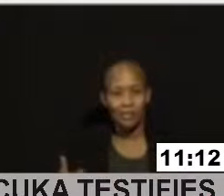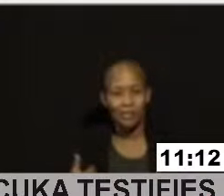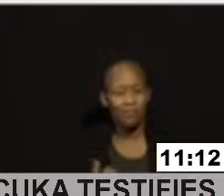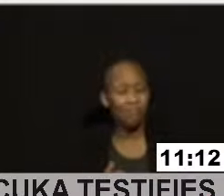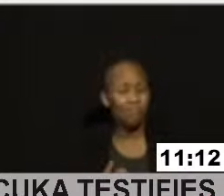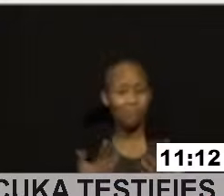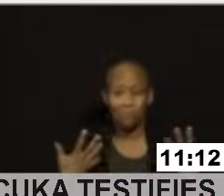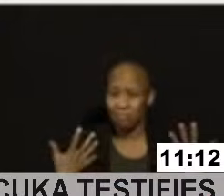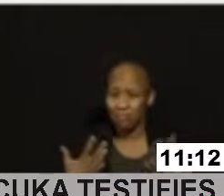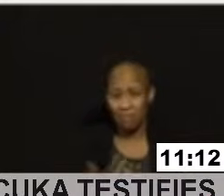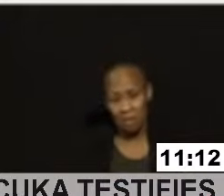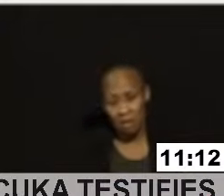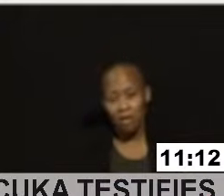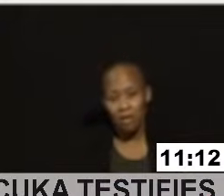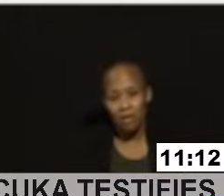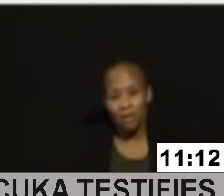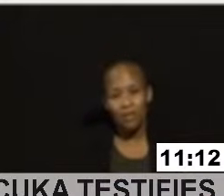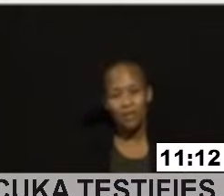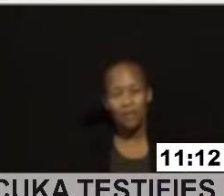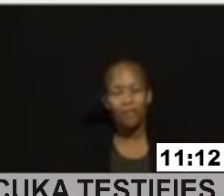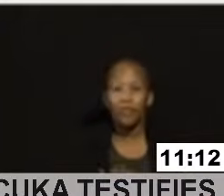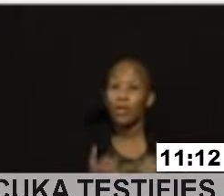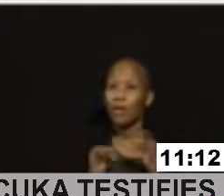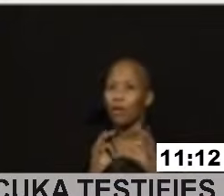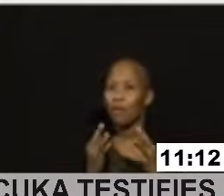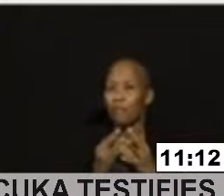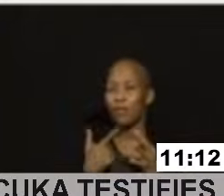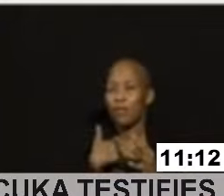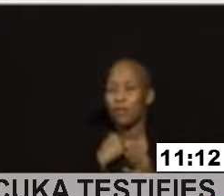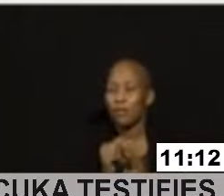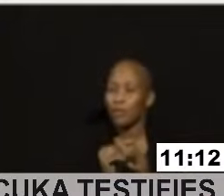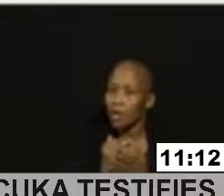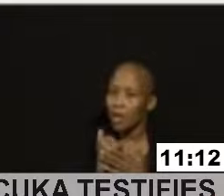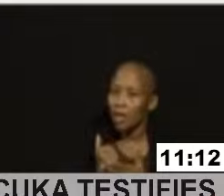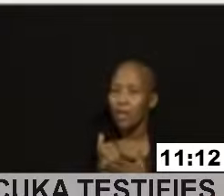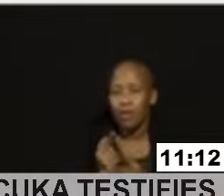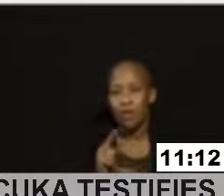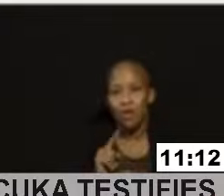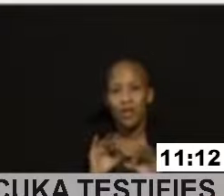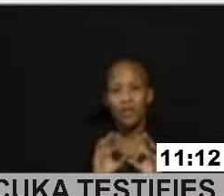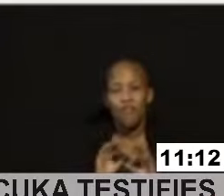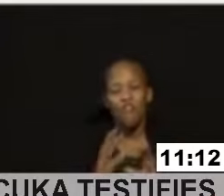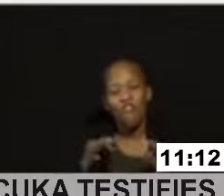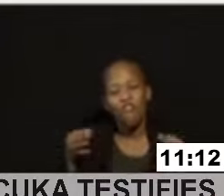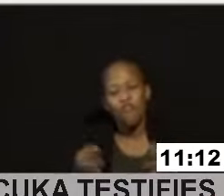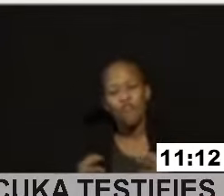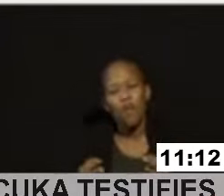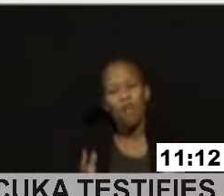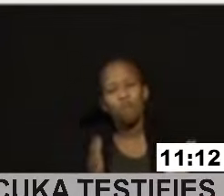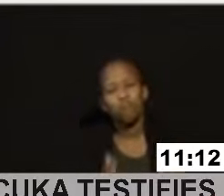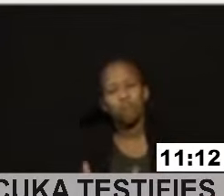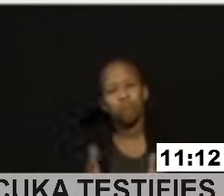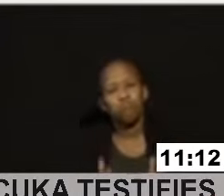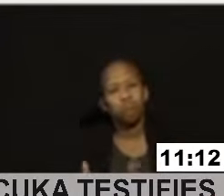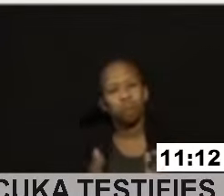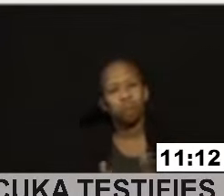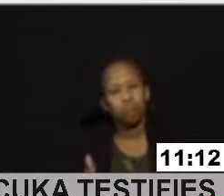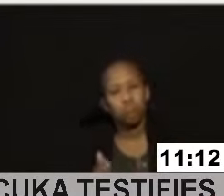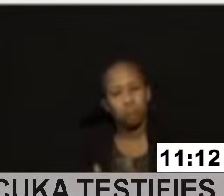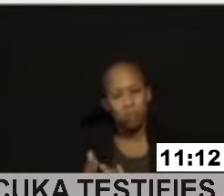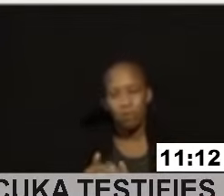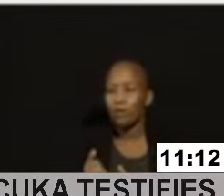I was then helped the family to organize his funeral. I was detained on the 30th of